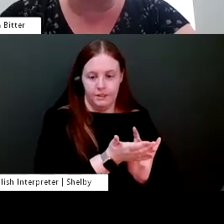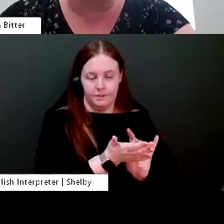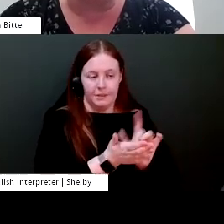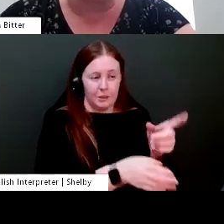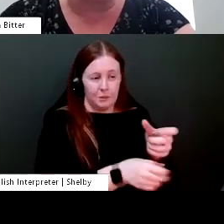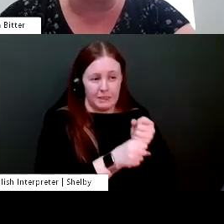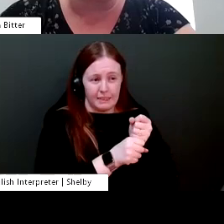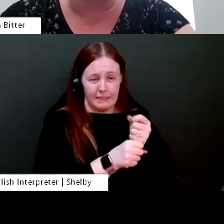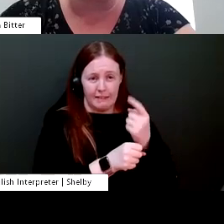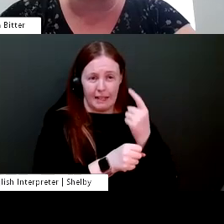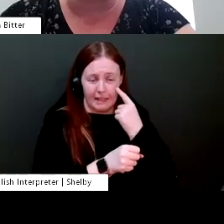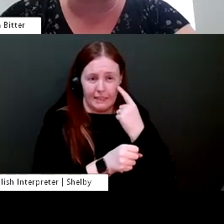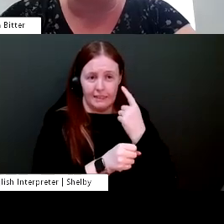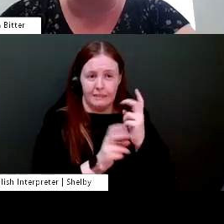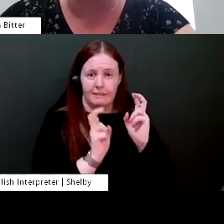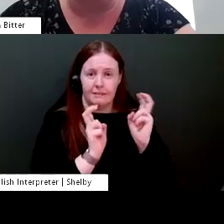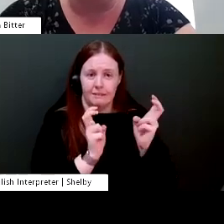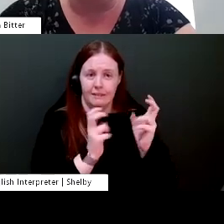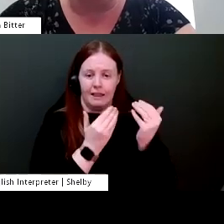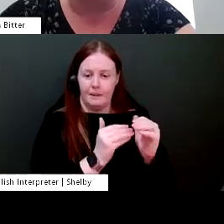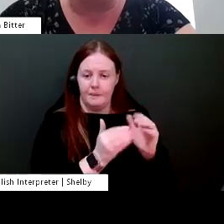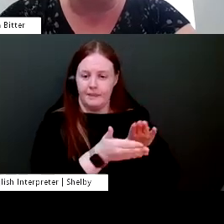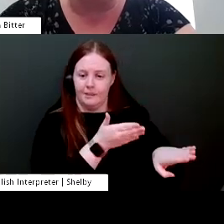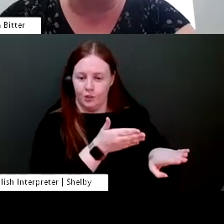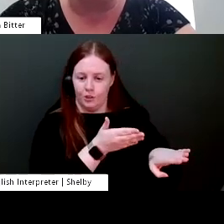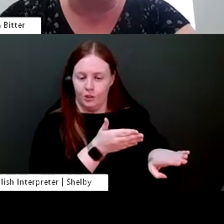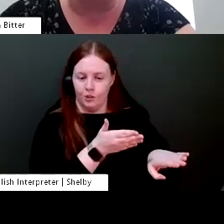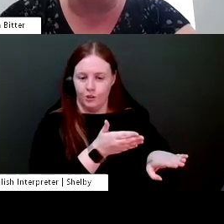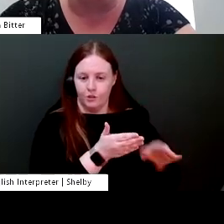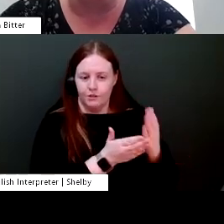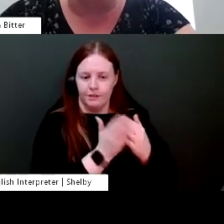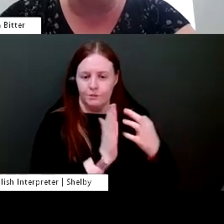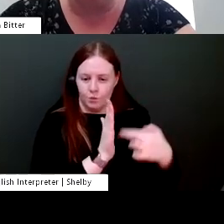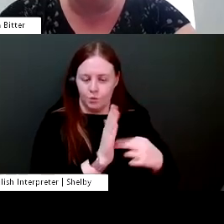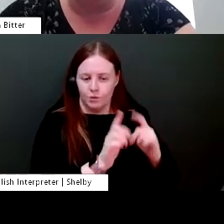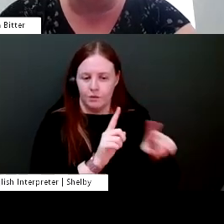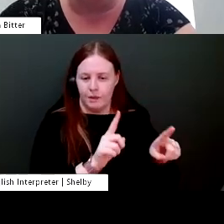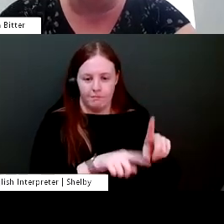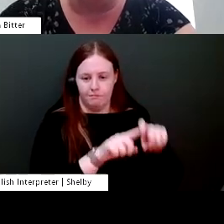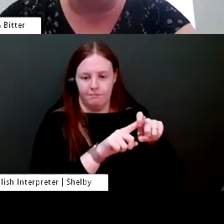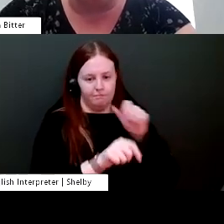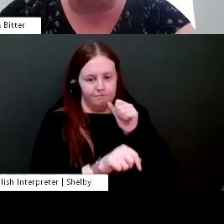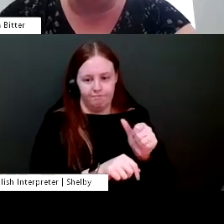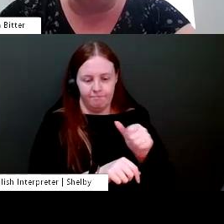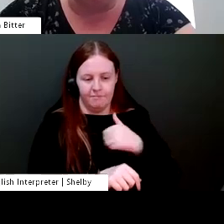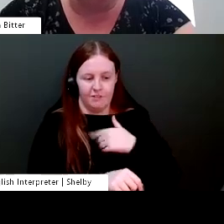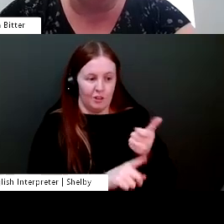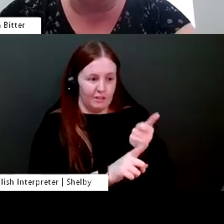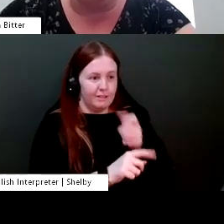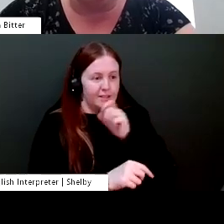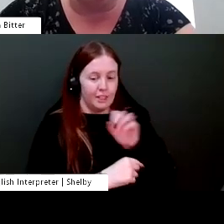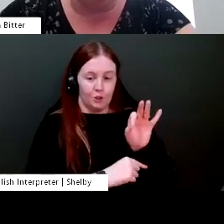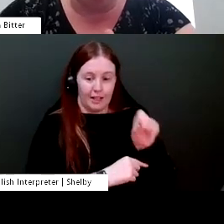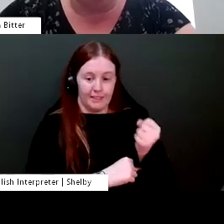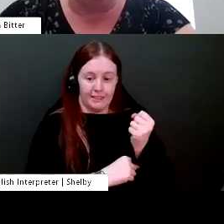conditional discharge, but his charges were not stayed because just because someone's in their 90s, we don't want to be ageist. And,